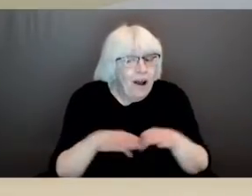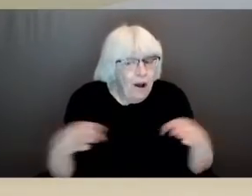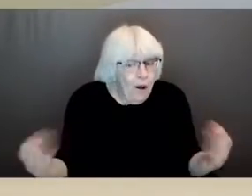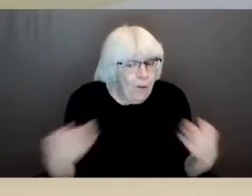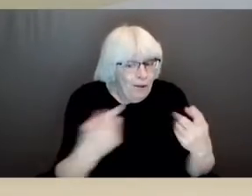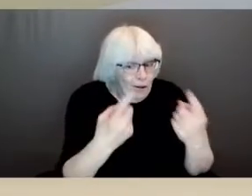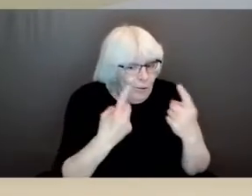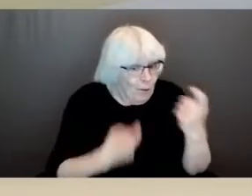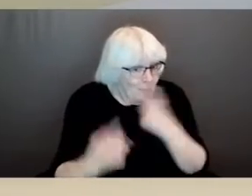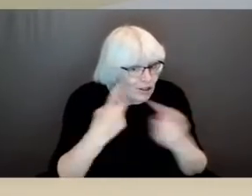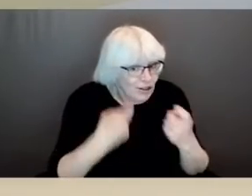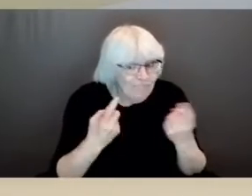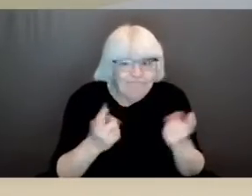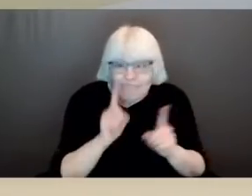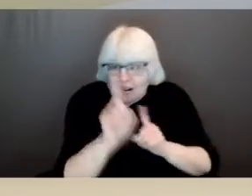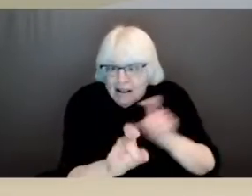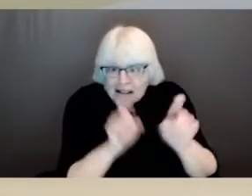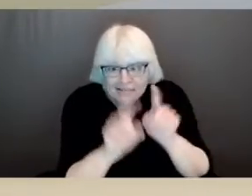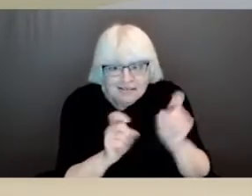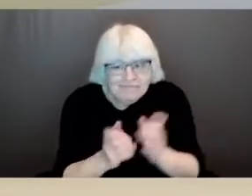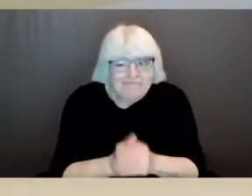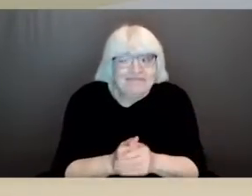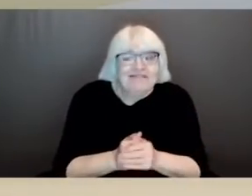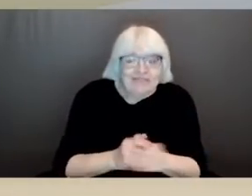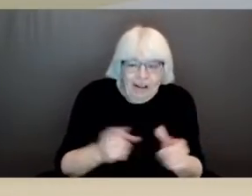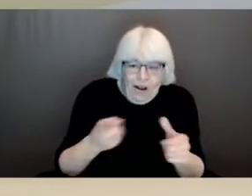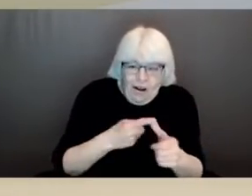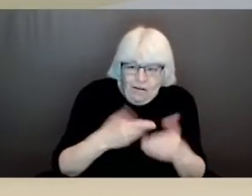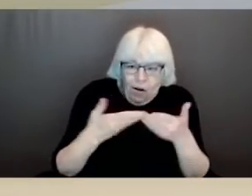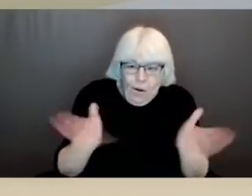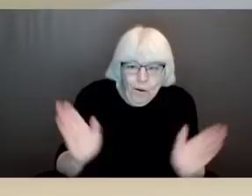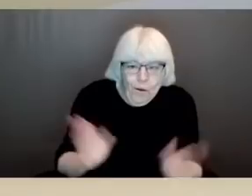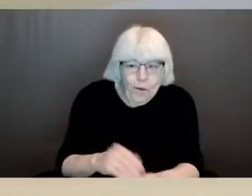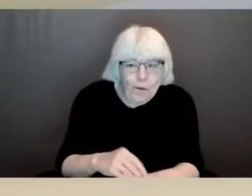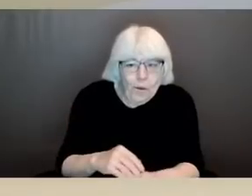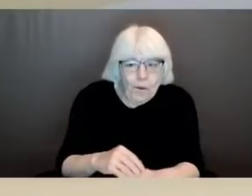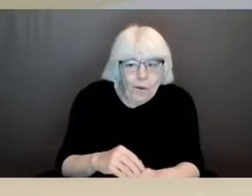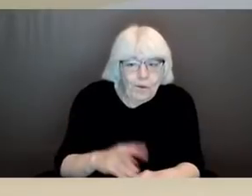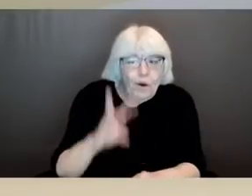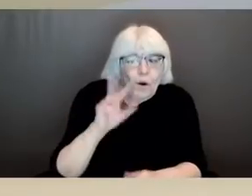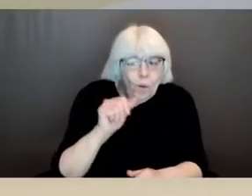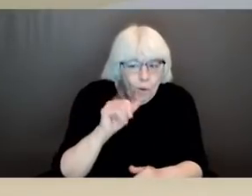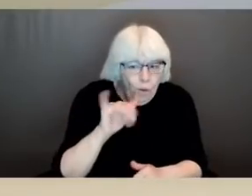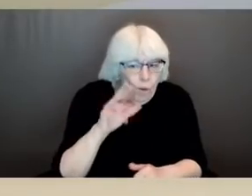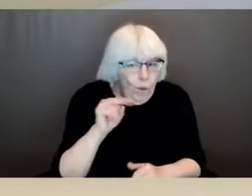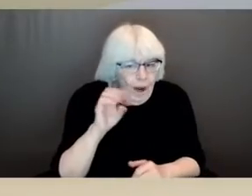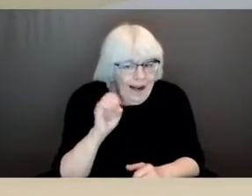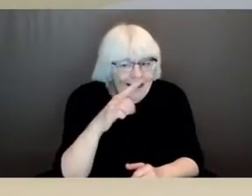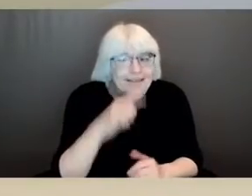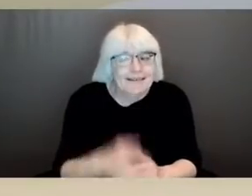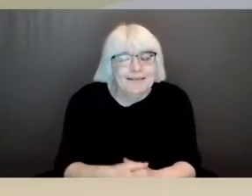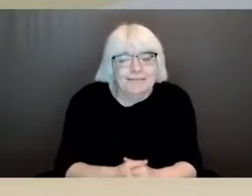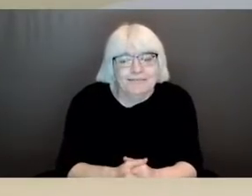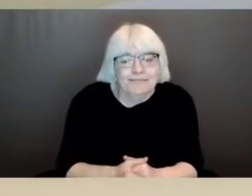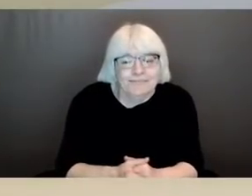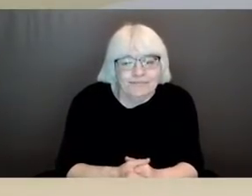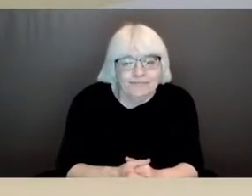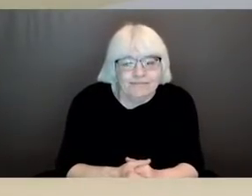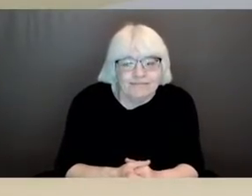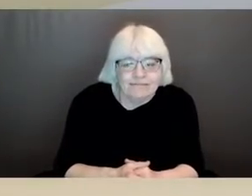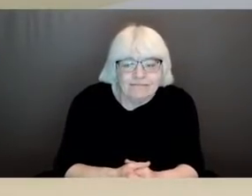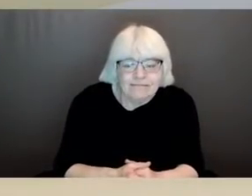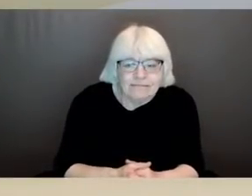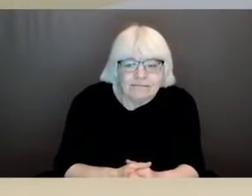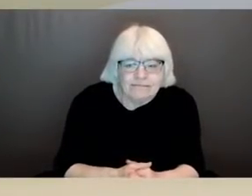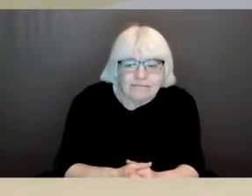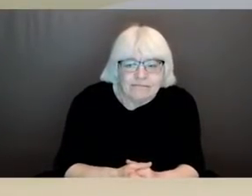the room first, I'll start with you, Wayne. Sure. Thank you, Dr. Morrison. Maybe we can, if I could just ask you a couple of questions around the vaccination and